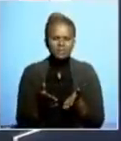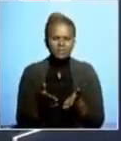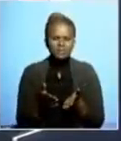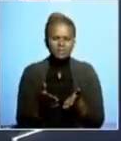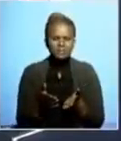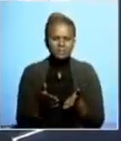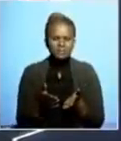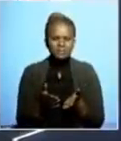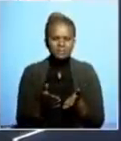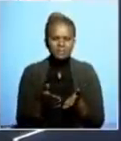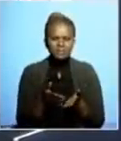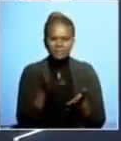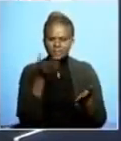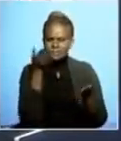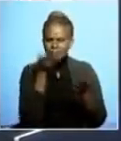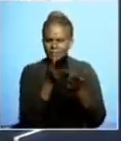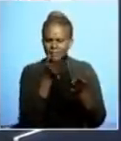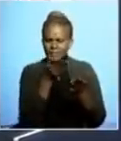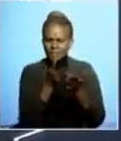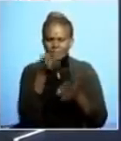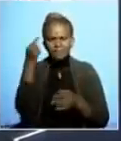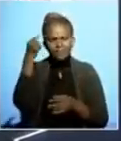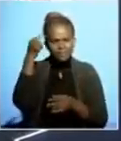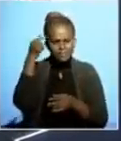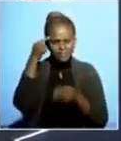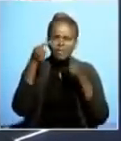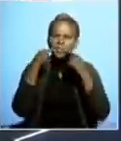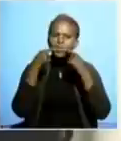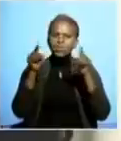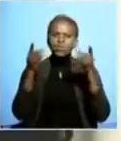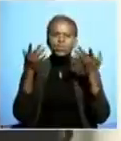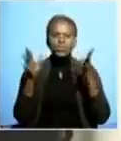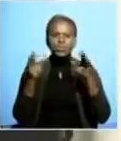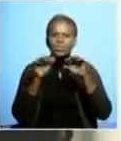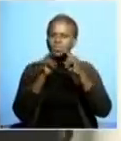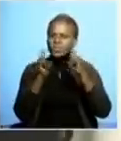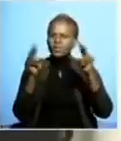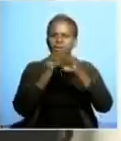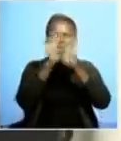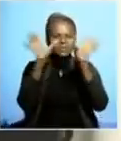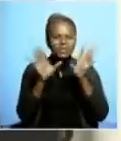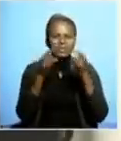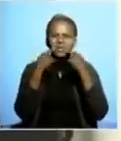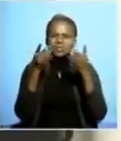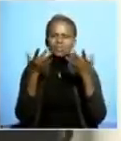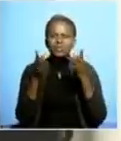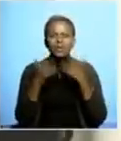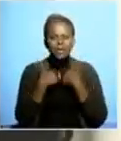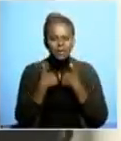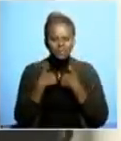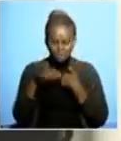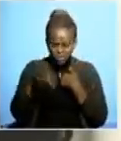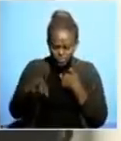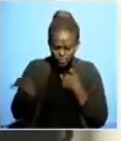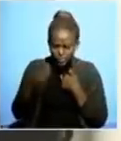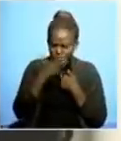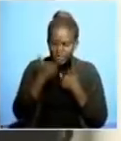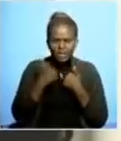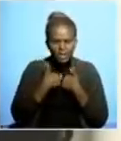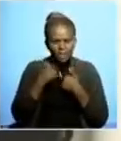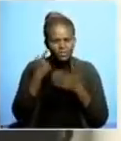So this government has pronounced itself very clearly that our children must get the